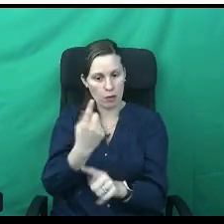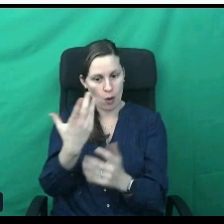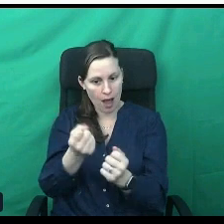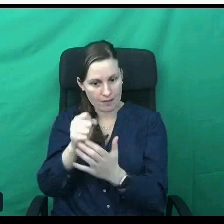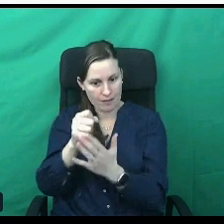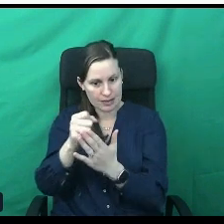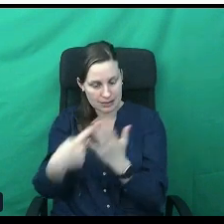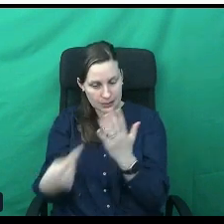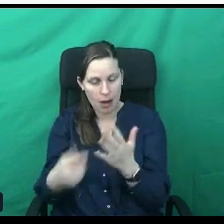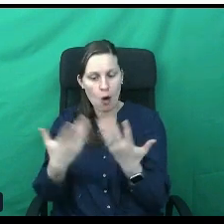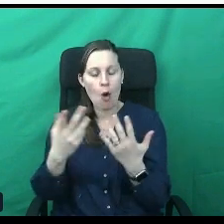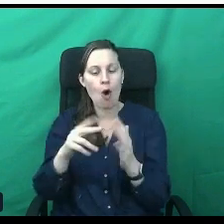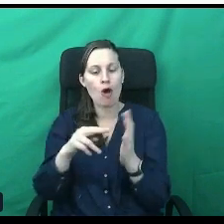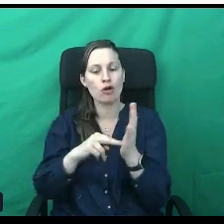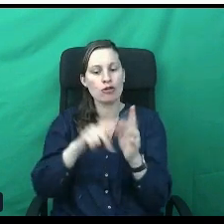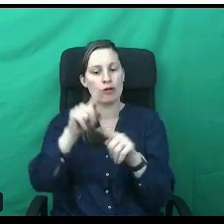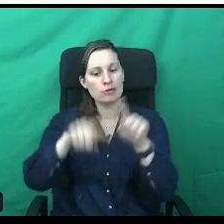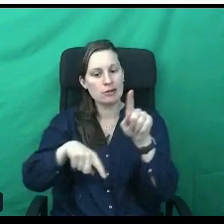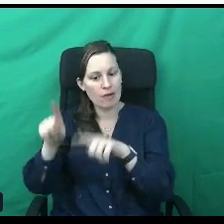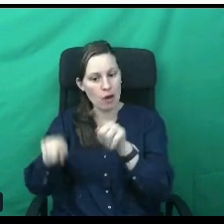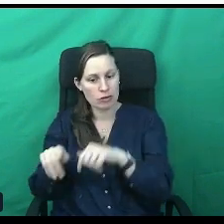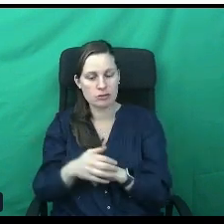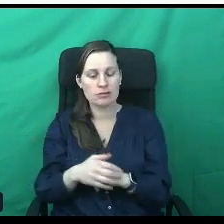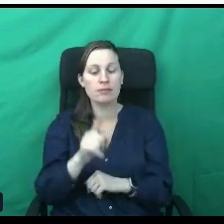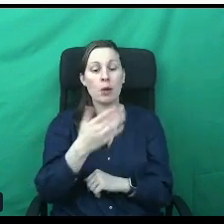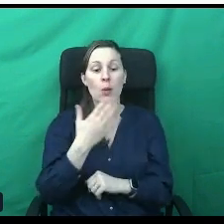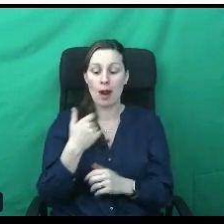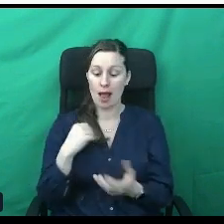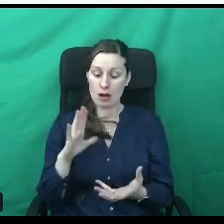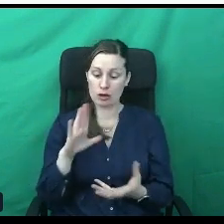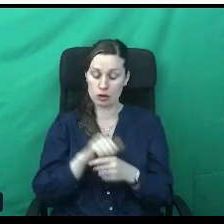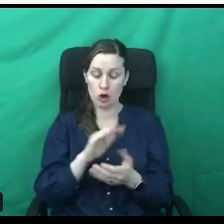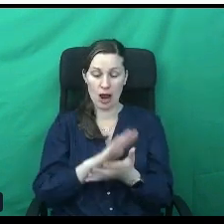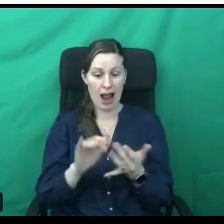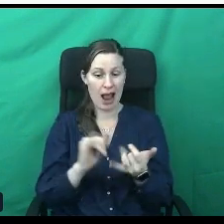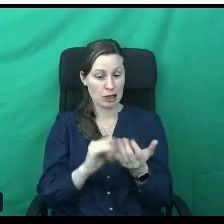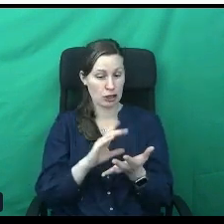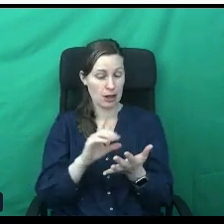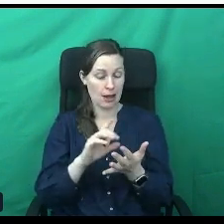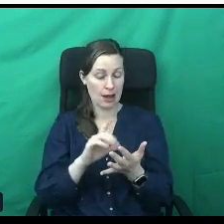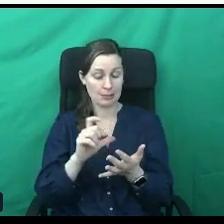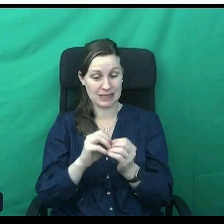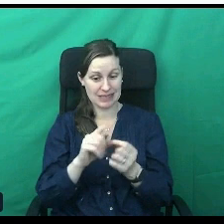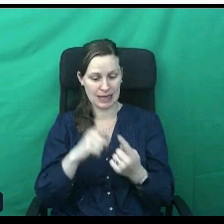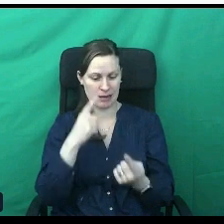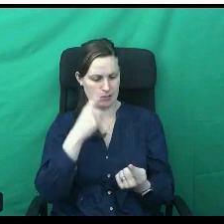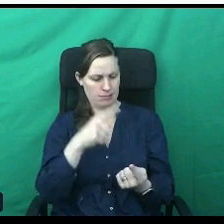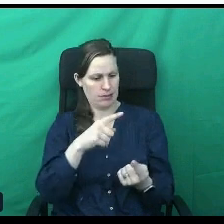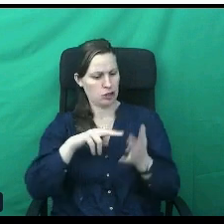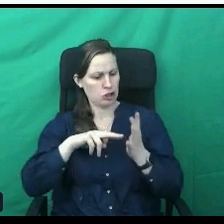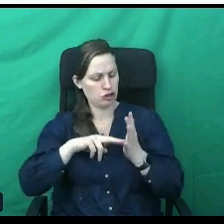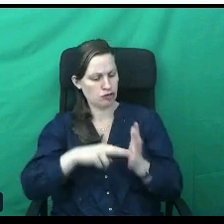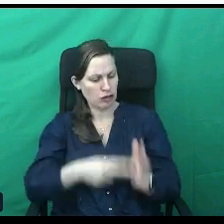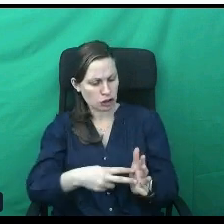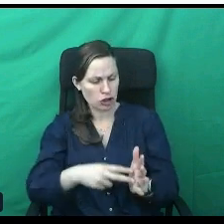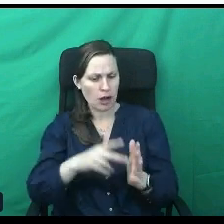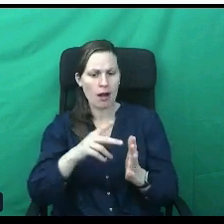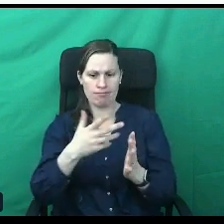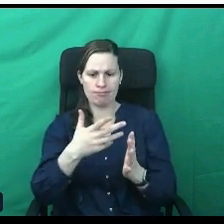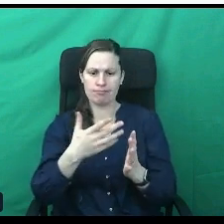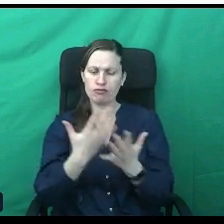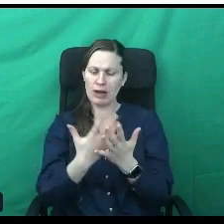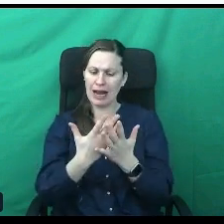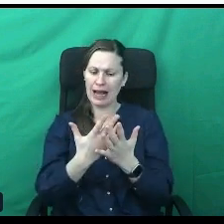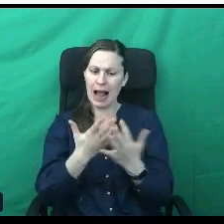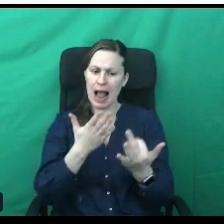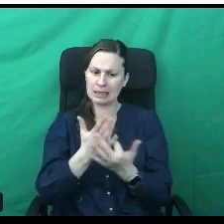are neurodiverse. So as soon as I joined HSBC, it was made very clear at a product and a strategy level that accessibility was a key requirement for our